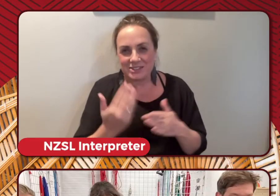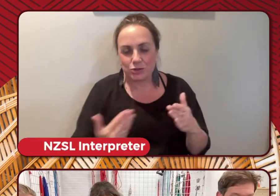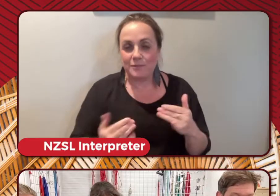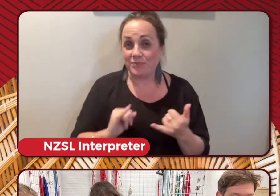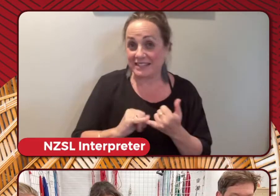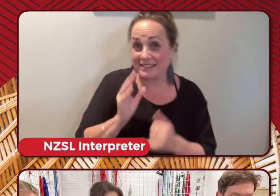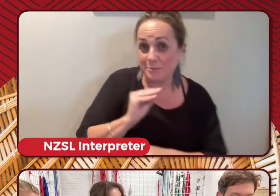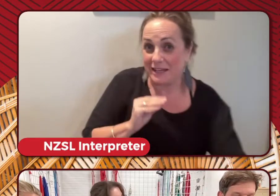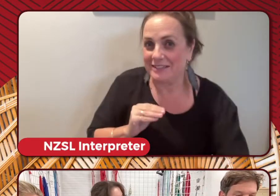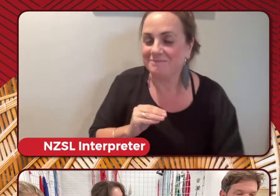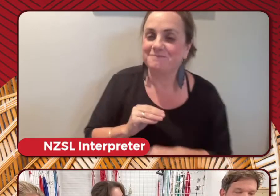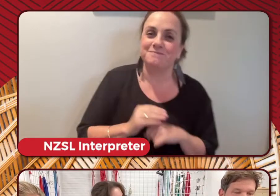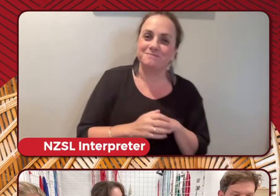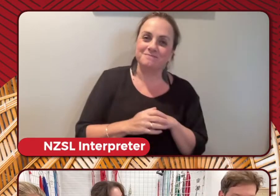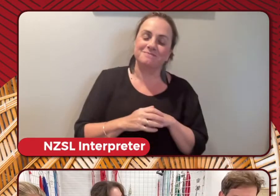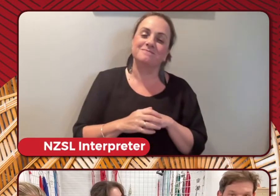speaking.